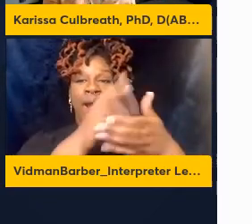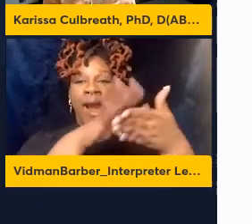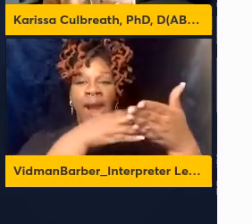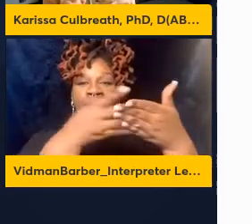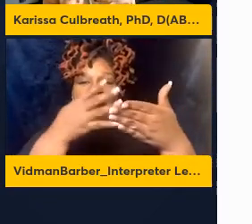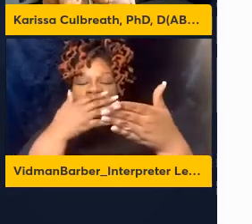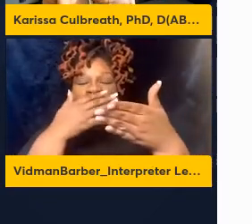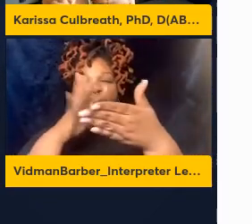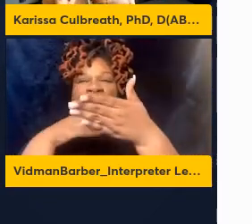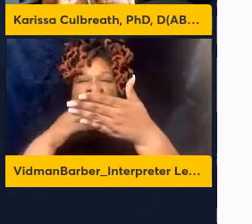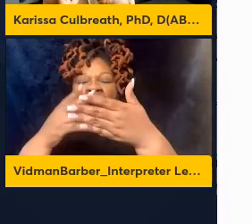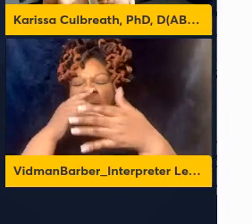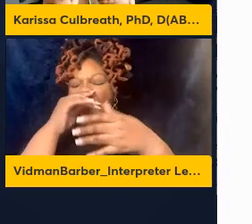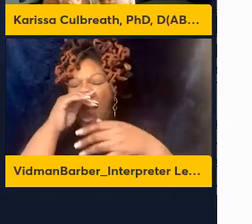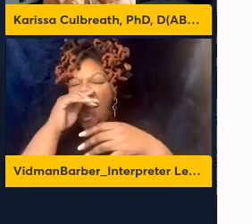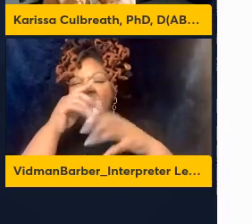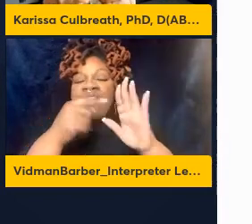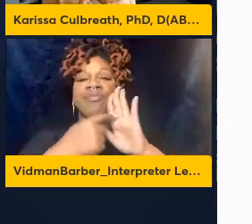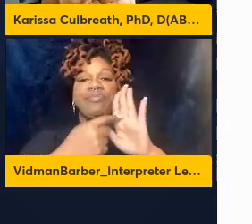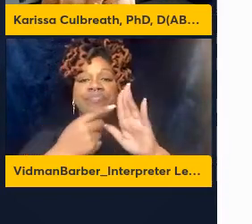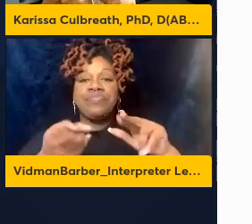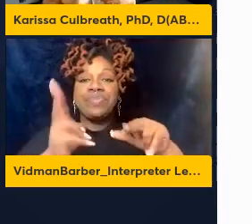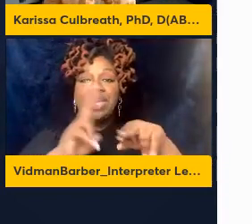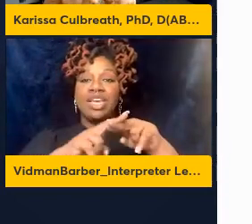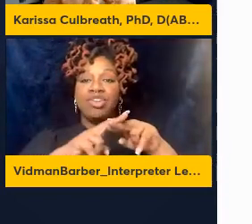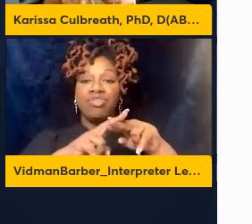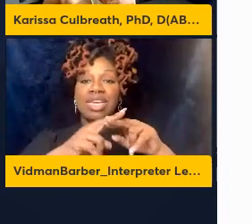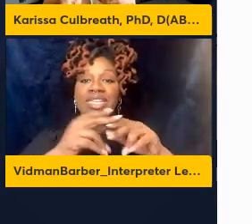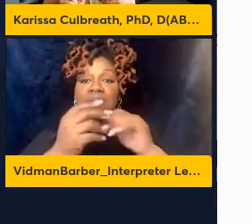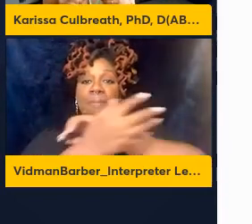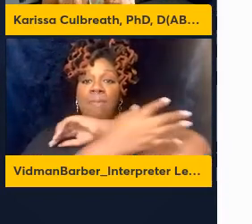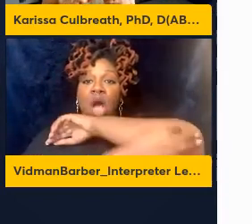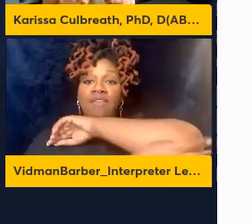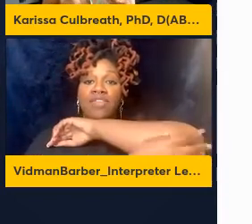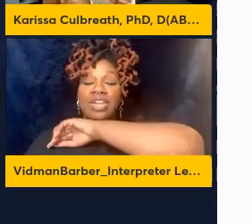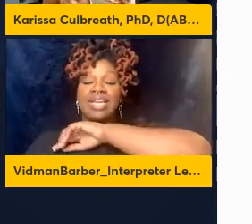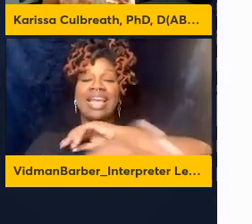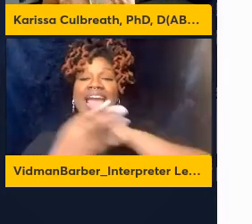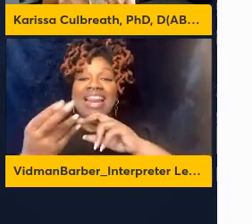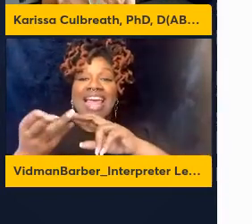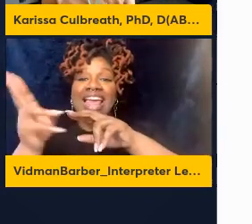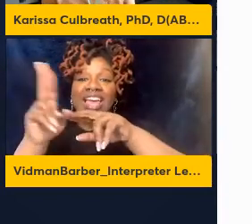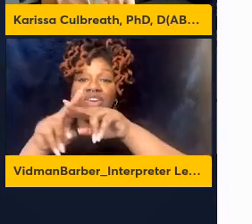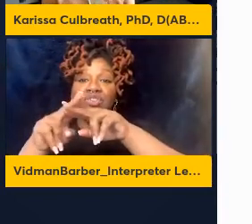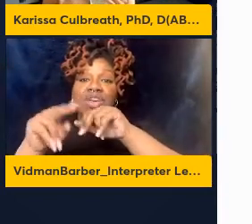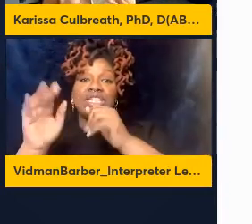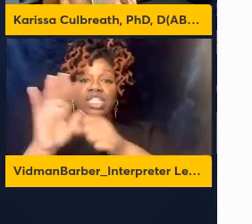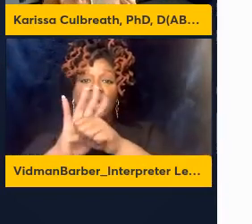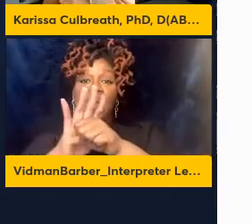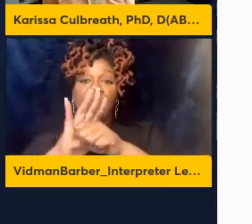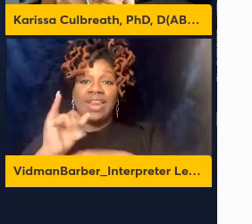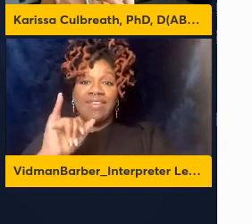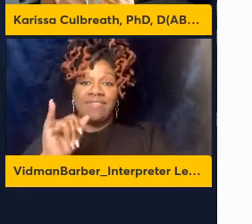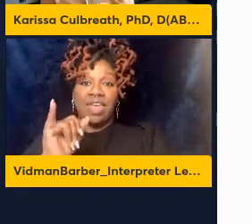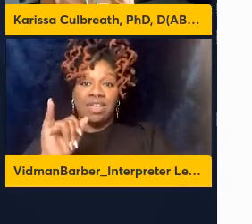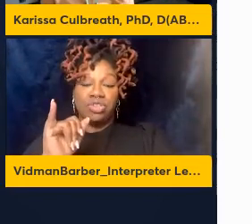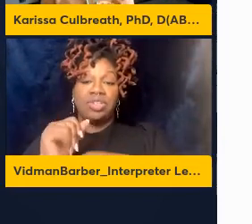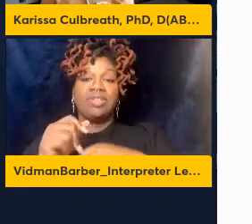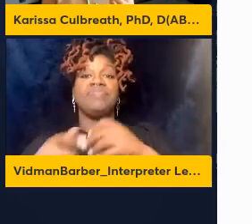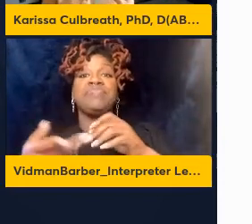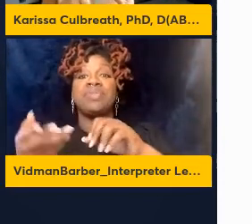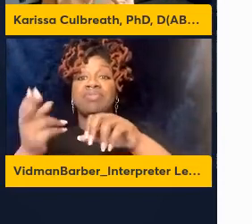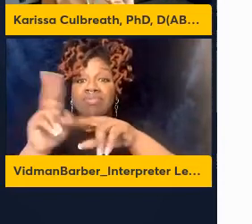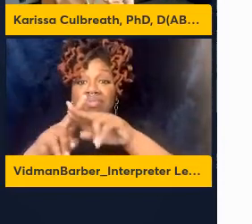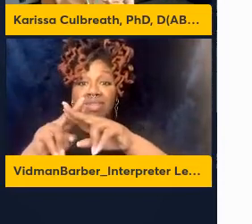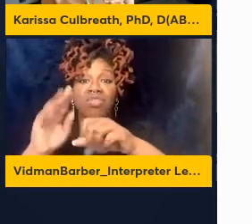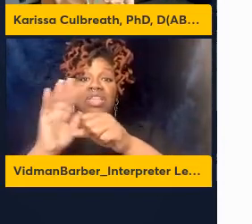represents increased amounts of poverty and increased amounts of COVID infection, COVID